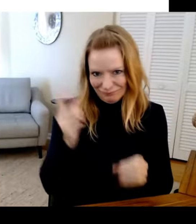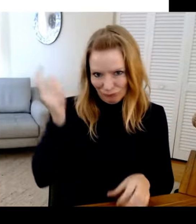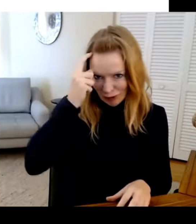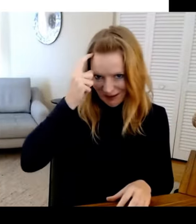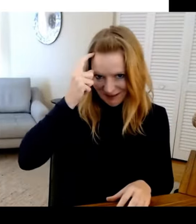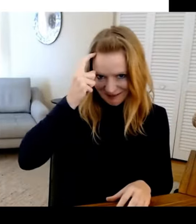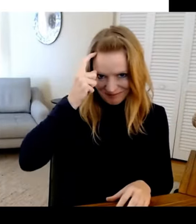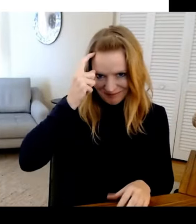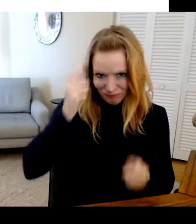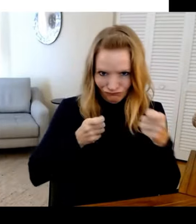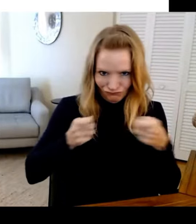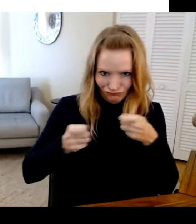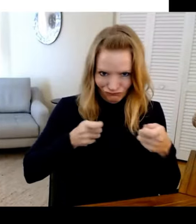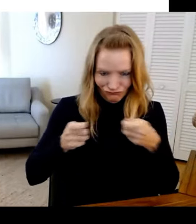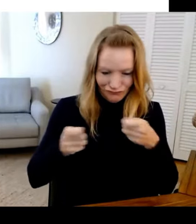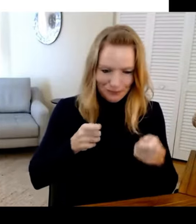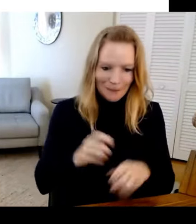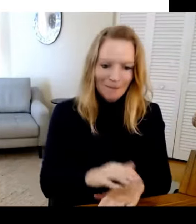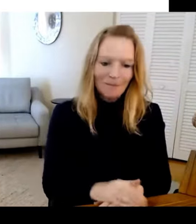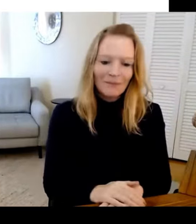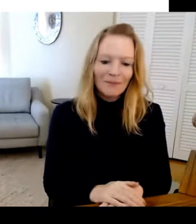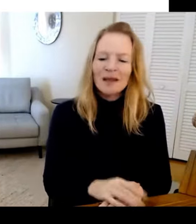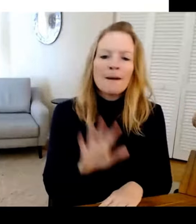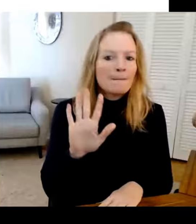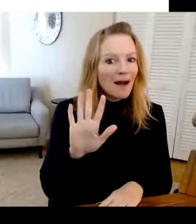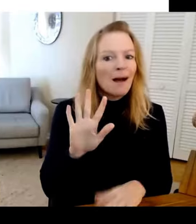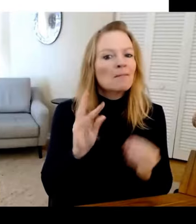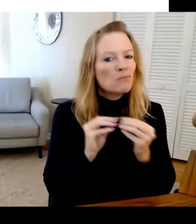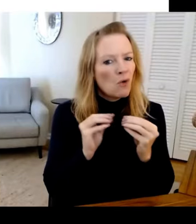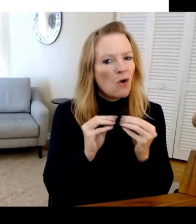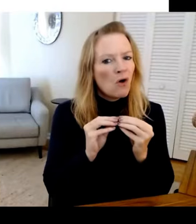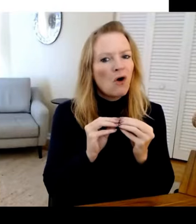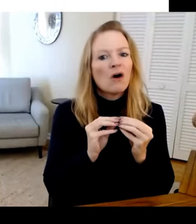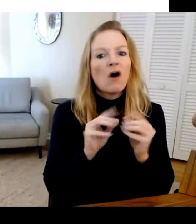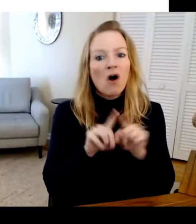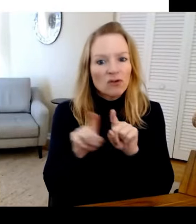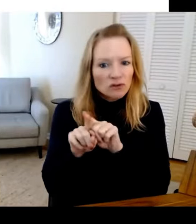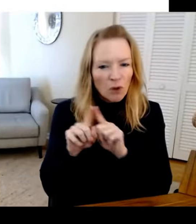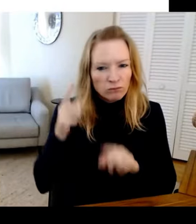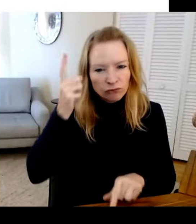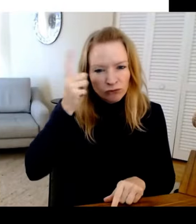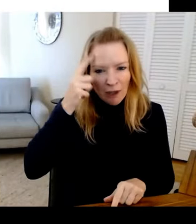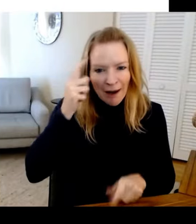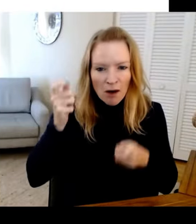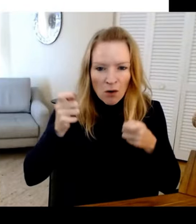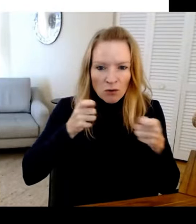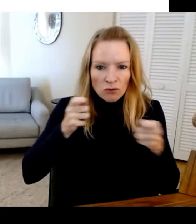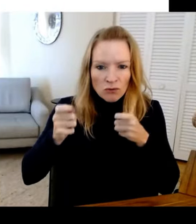running. Everything is controlled by the brain. But